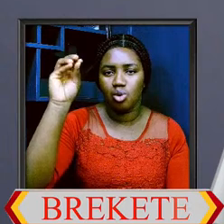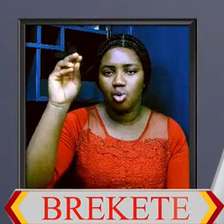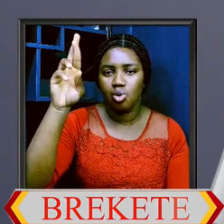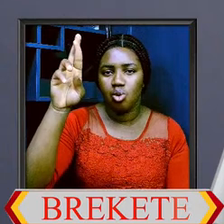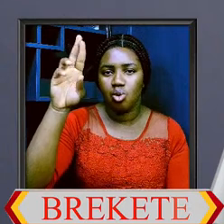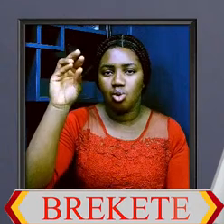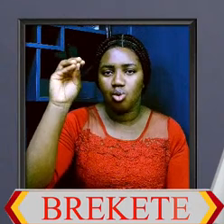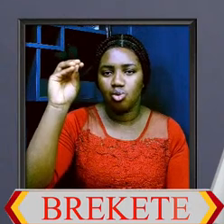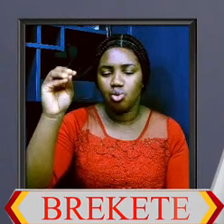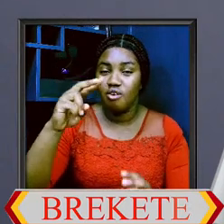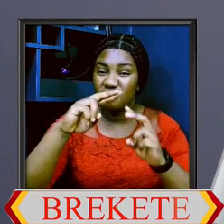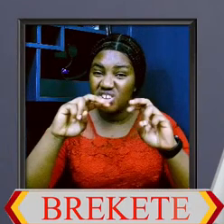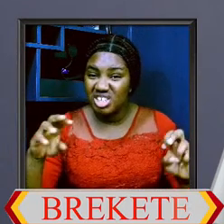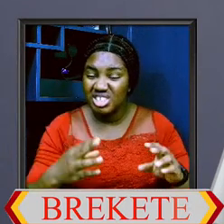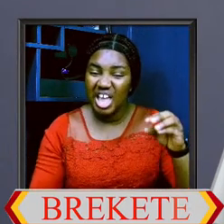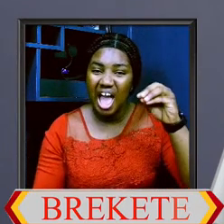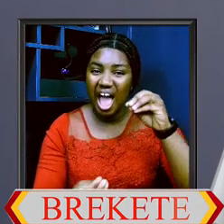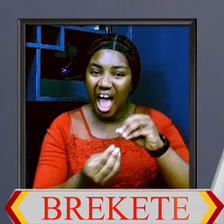very